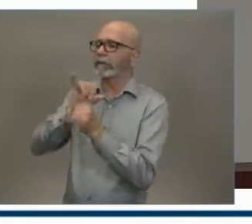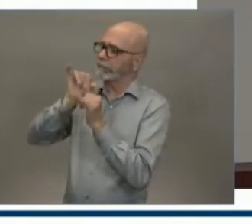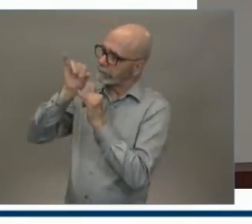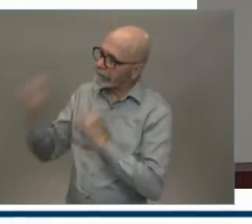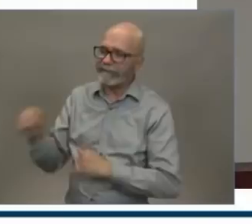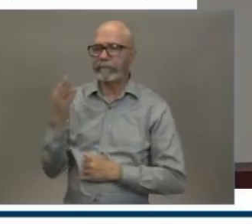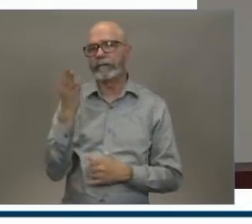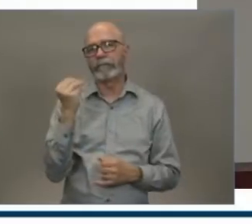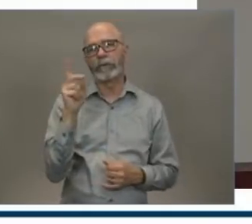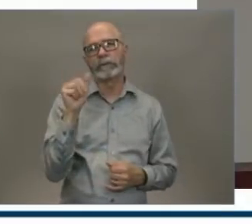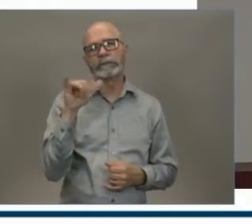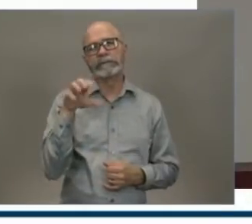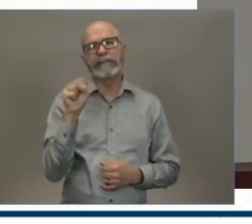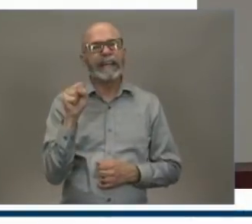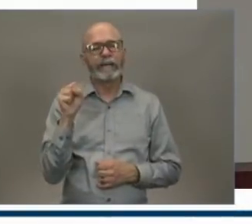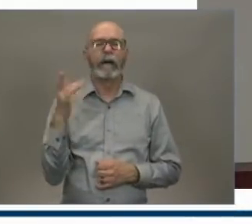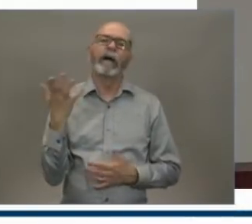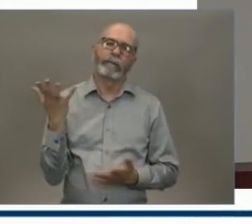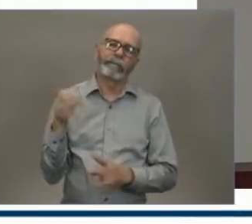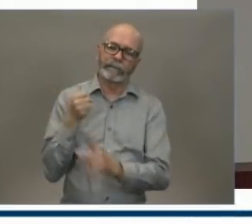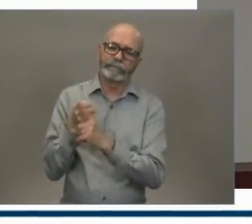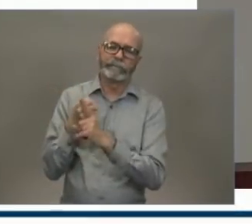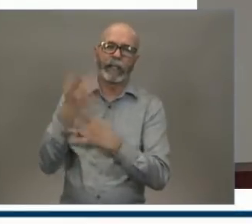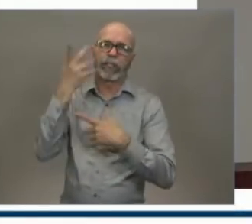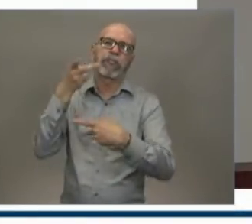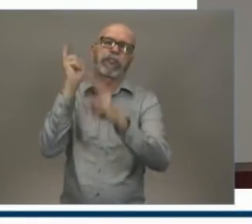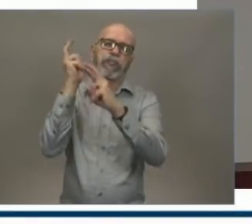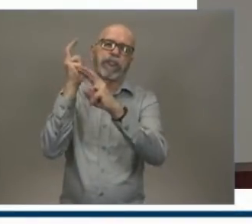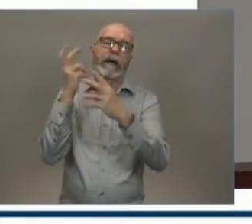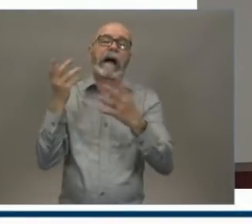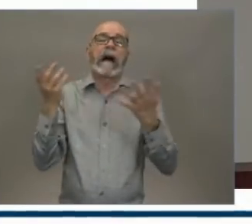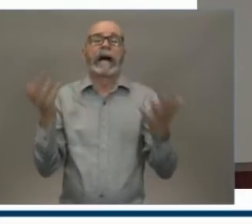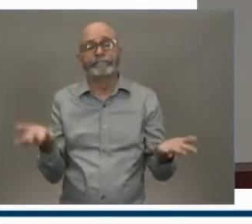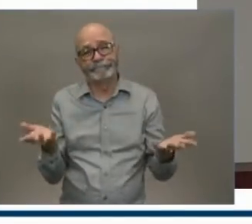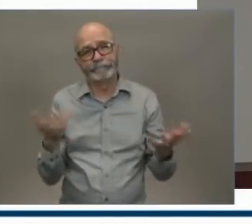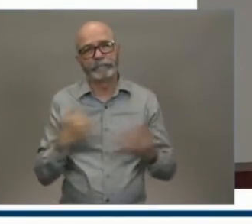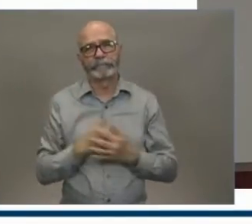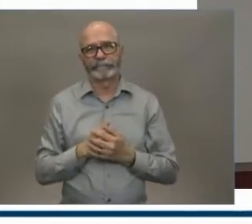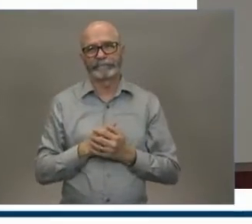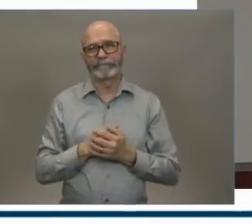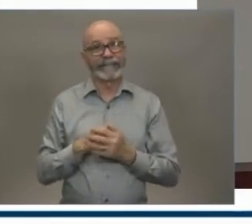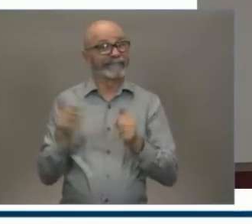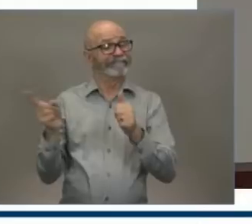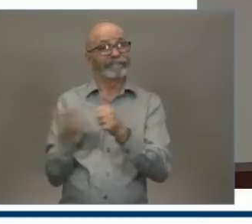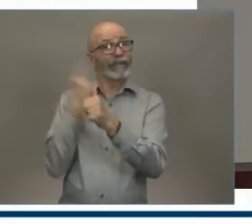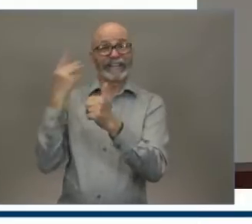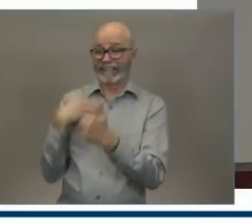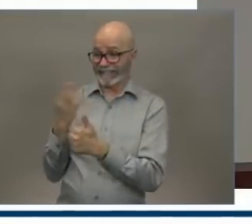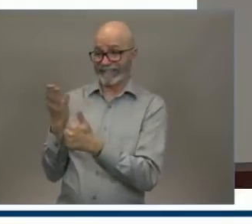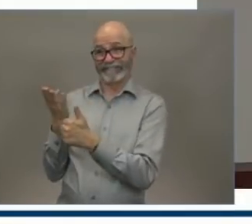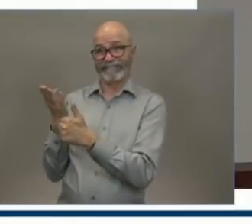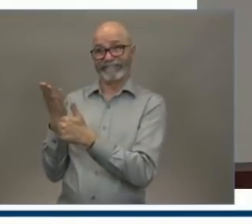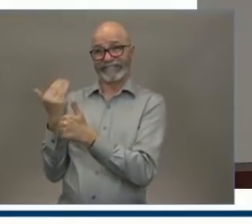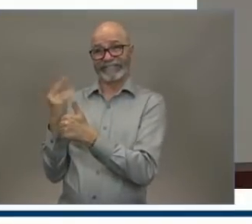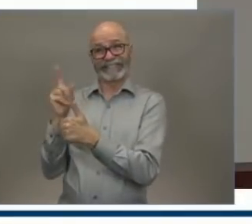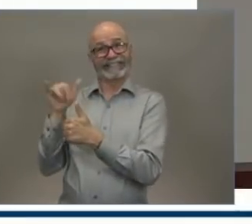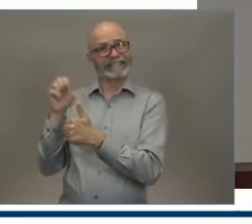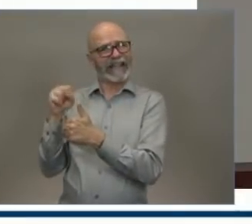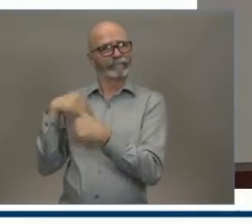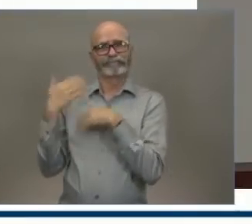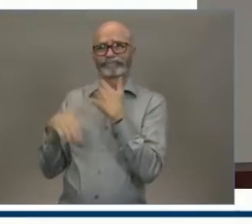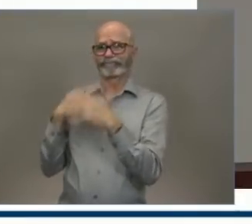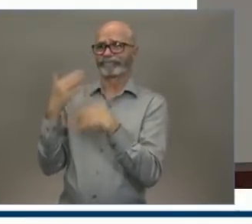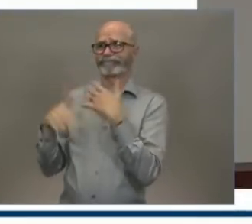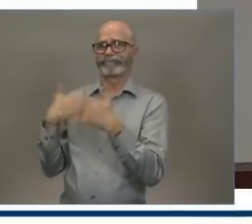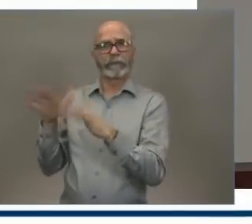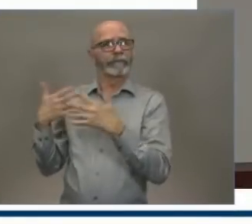now because of their illness. So they were after their 14-day quarantine, and they were on campus attending classes